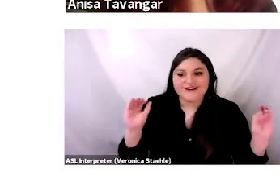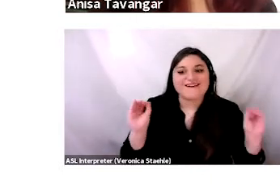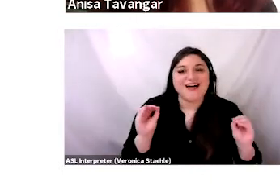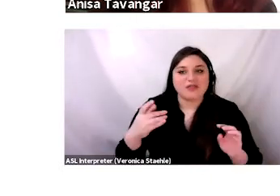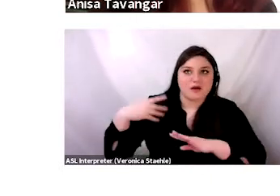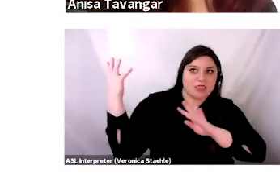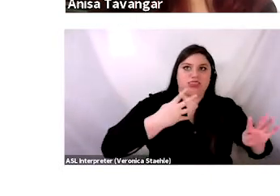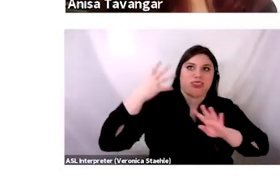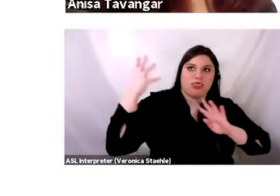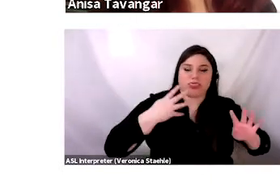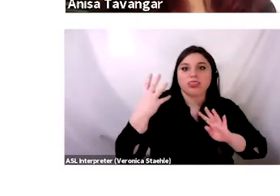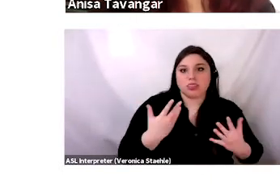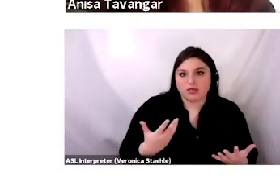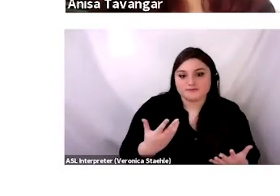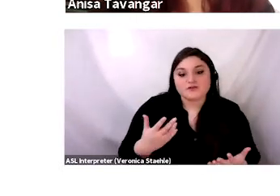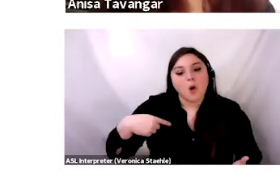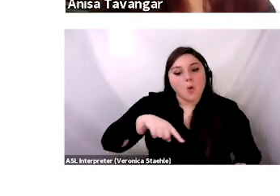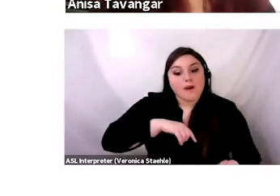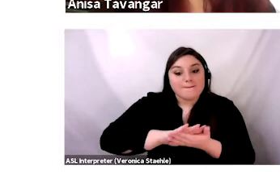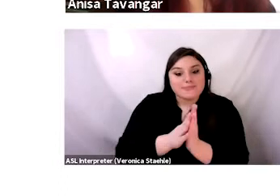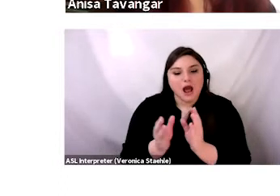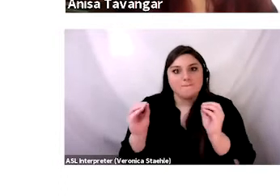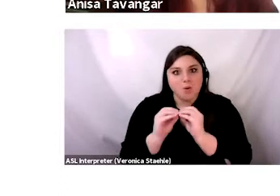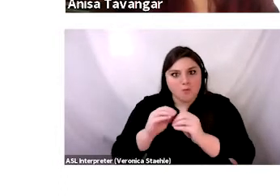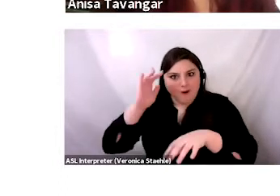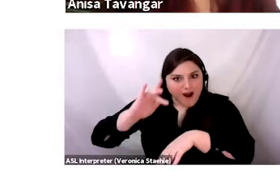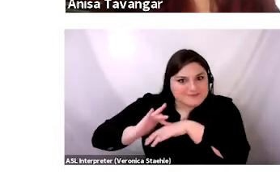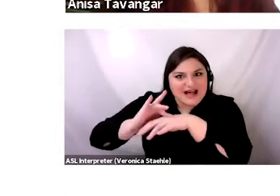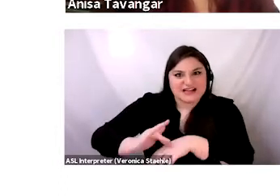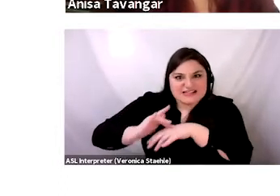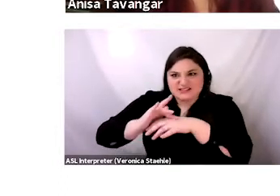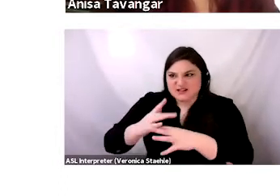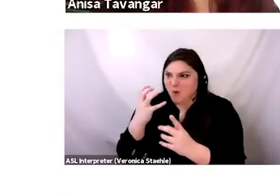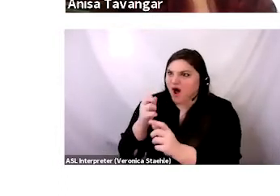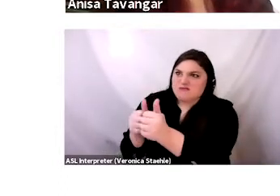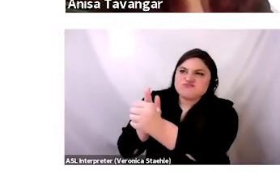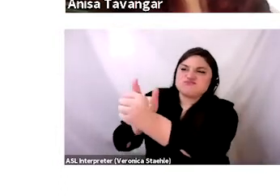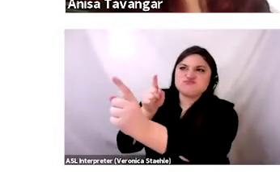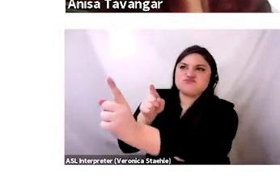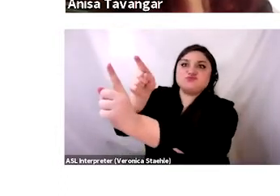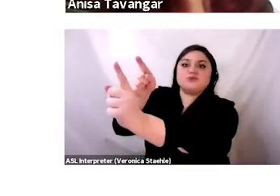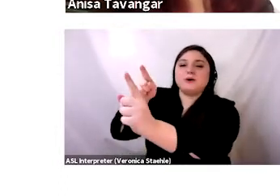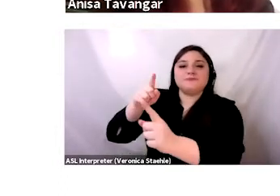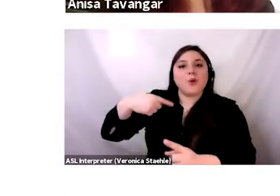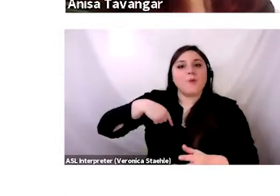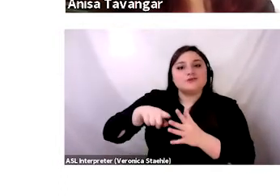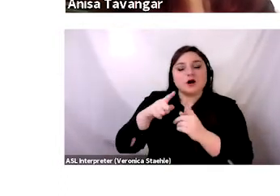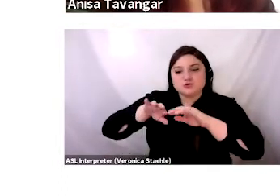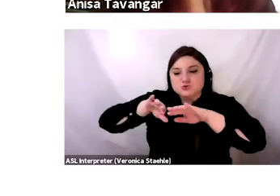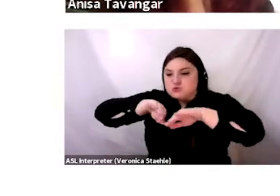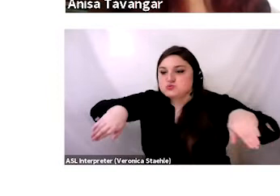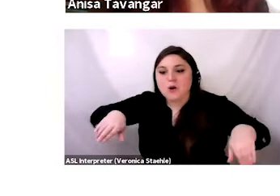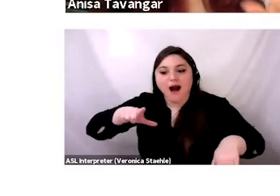And, when we are obsessed with acquiring more and more, our consideration for others is lessened as